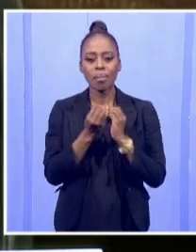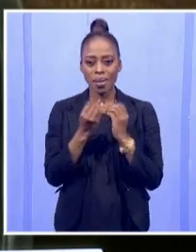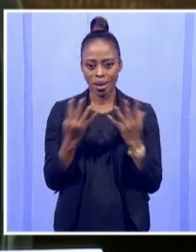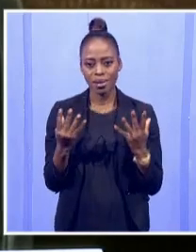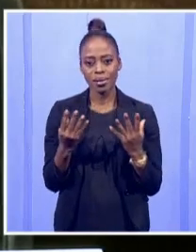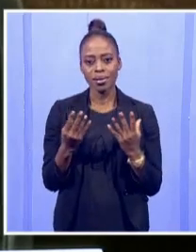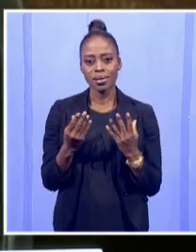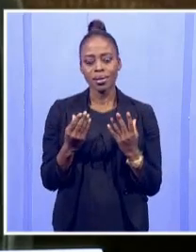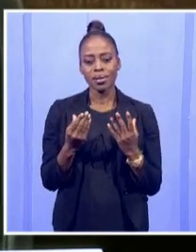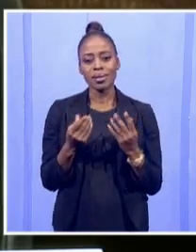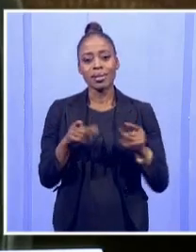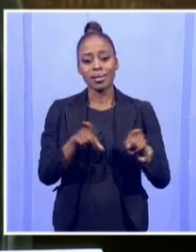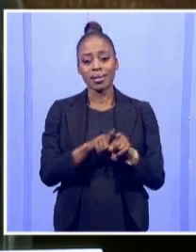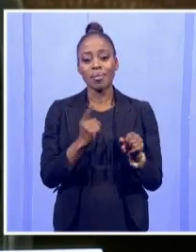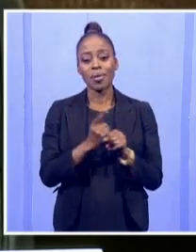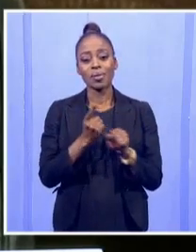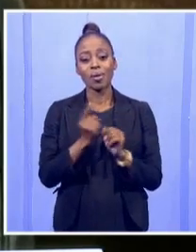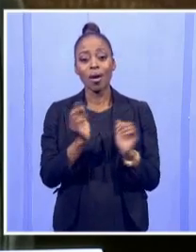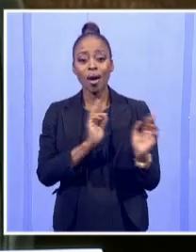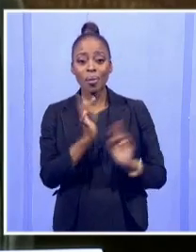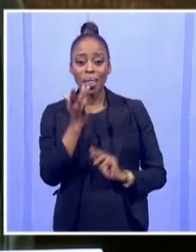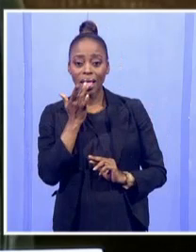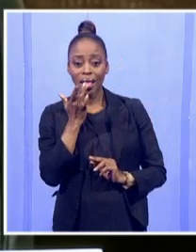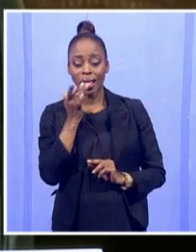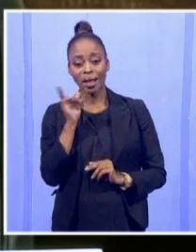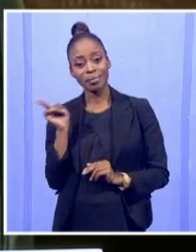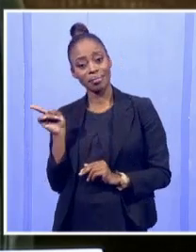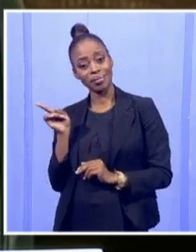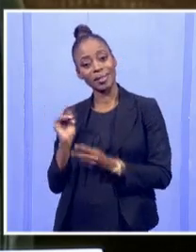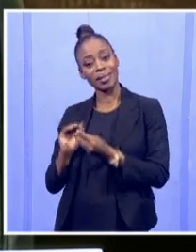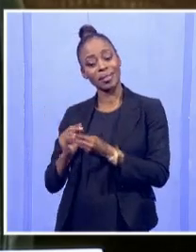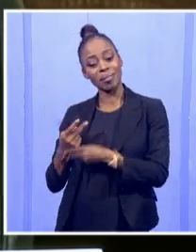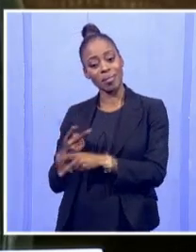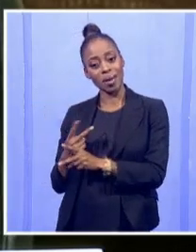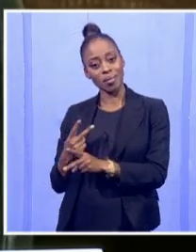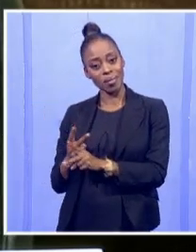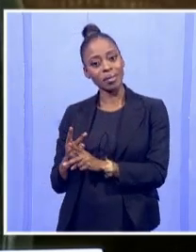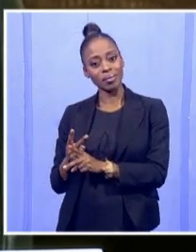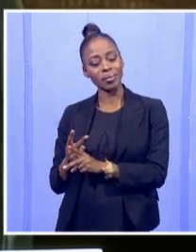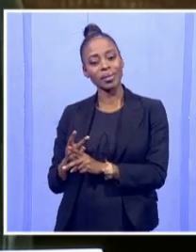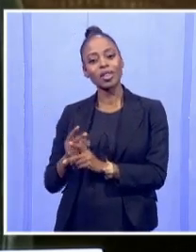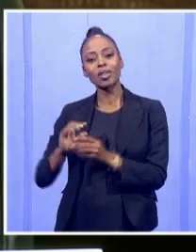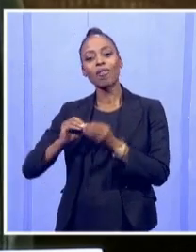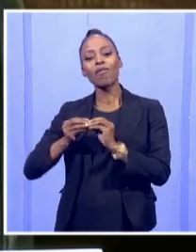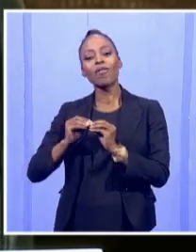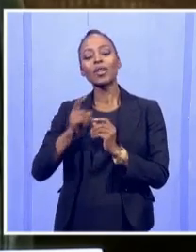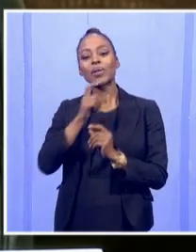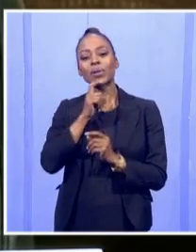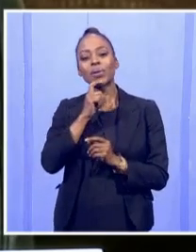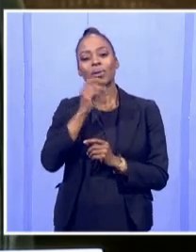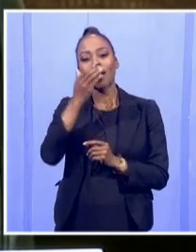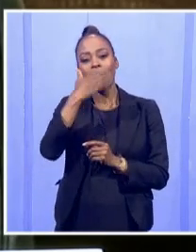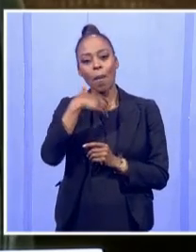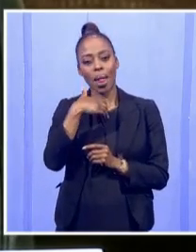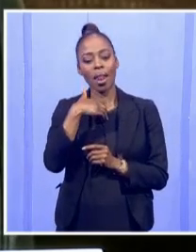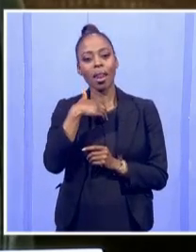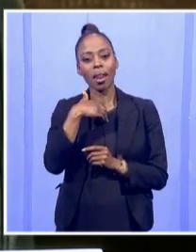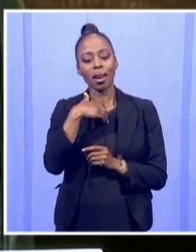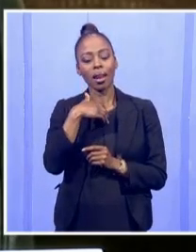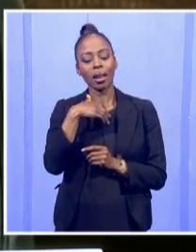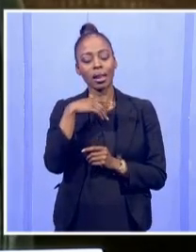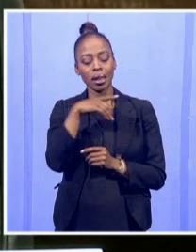Excellency, I hope you will taste this product. It's called Appletizer. It's an apple-based fizzy